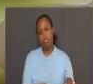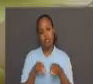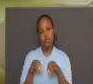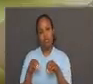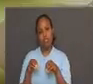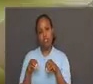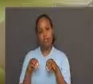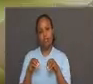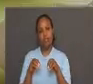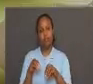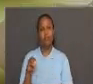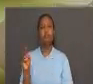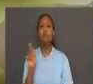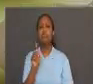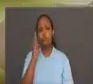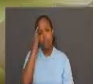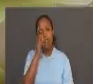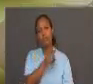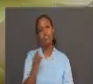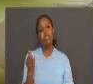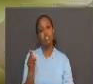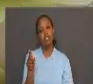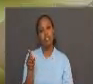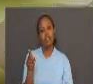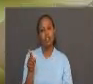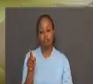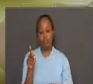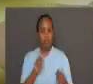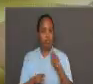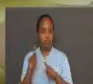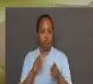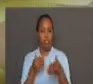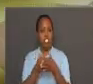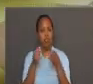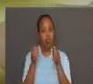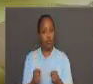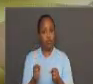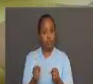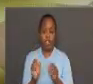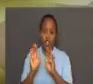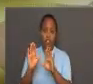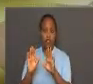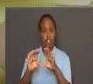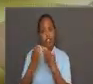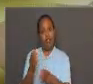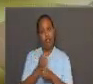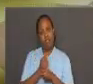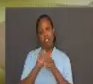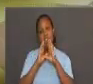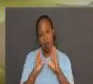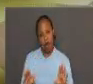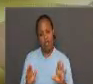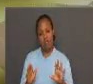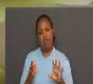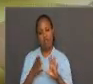Students, what do you think people hope to achieve by taking part in peaceful